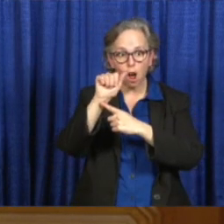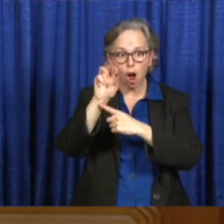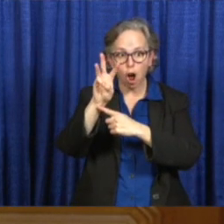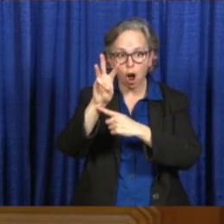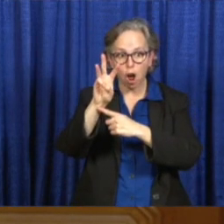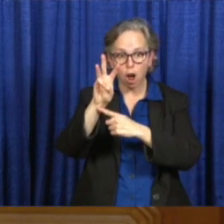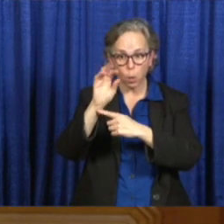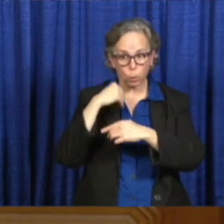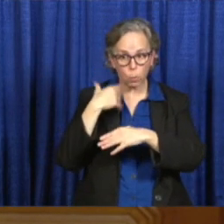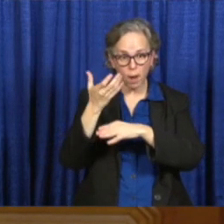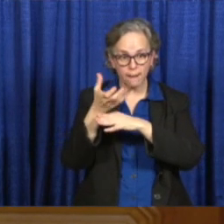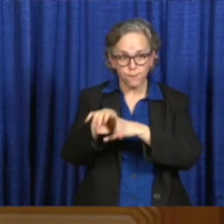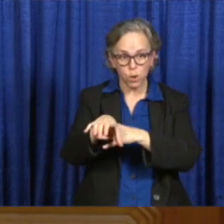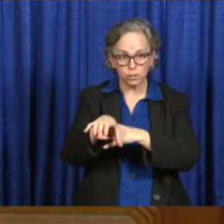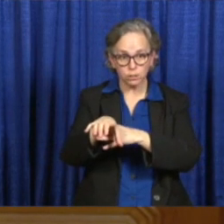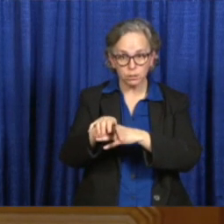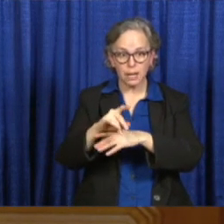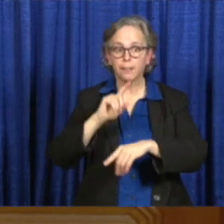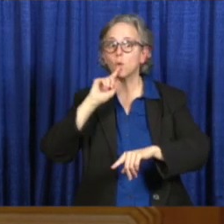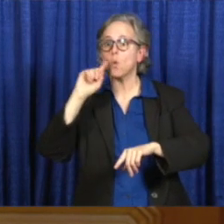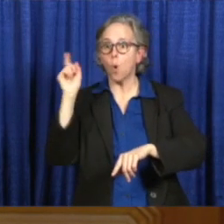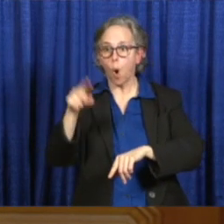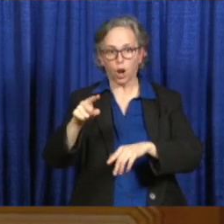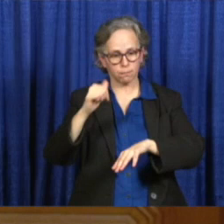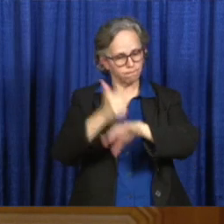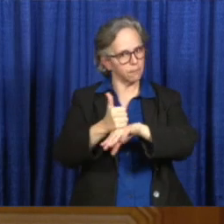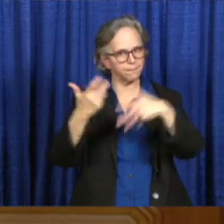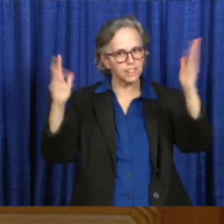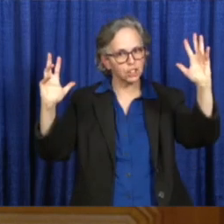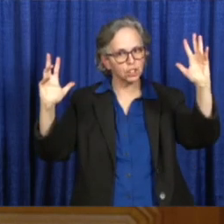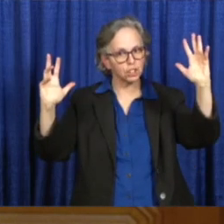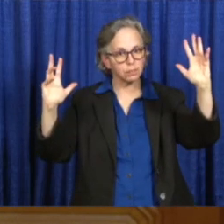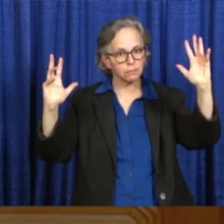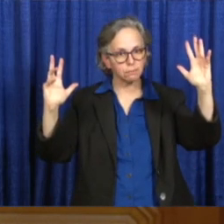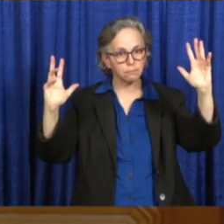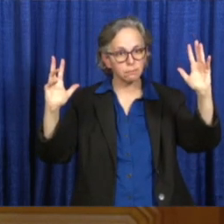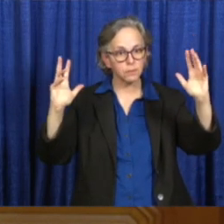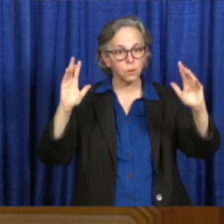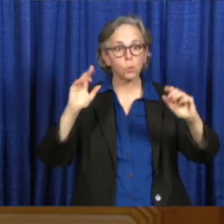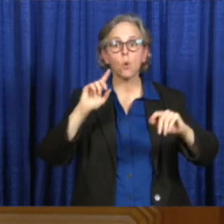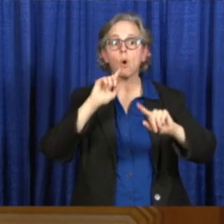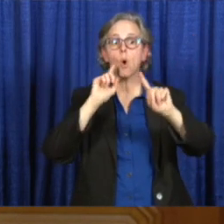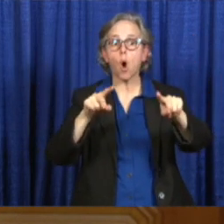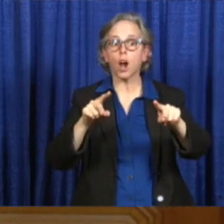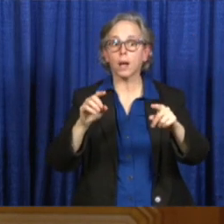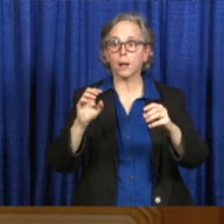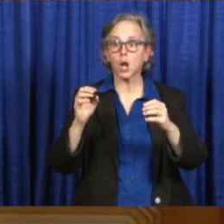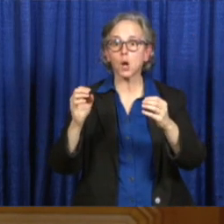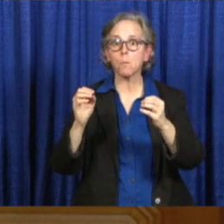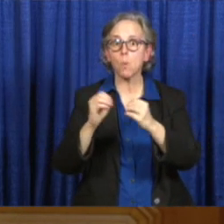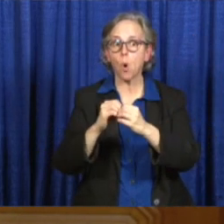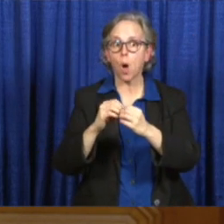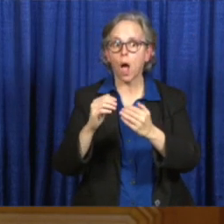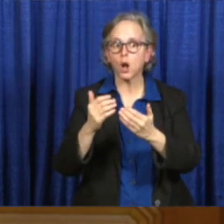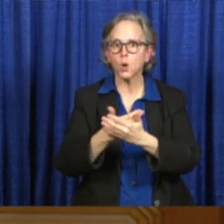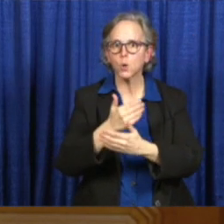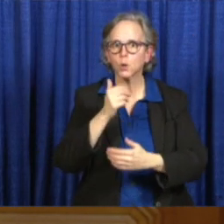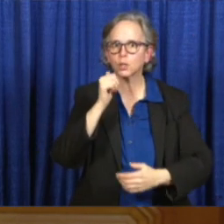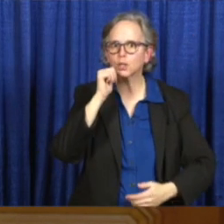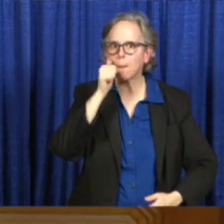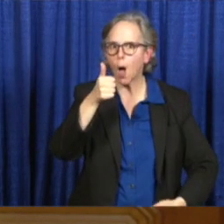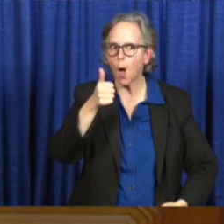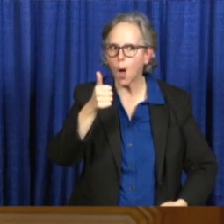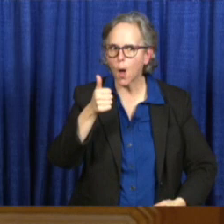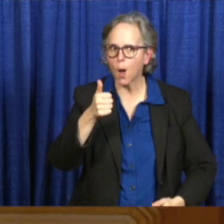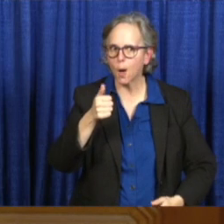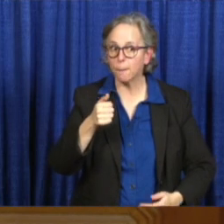there. We will be issuing another order tomorrow, and we'll talk about that tomorrow. But the enforcement